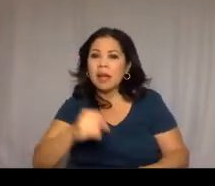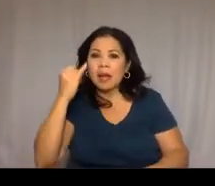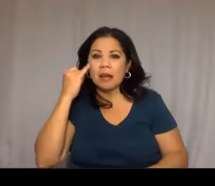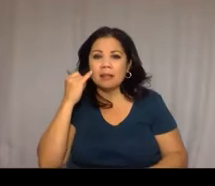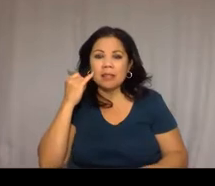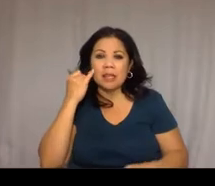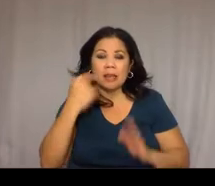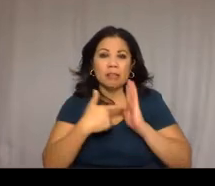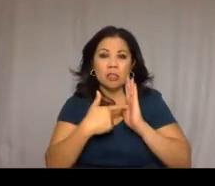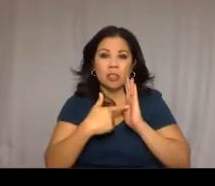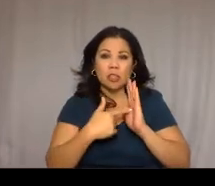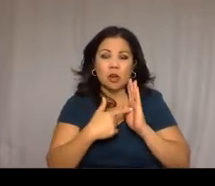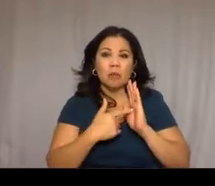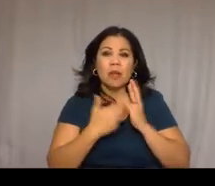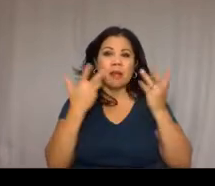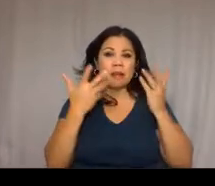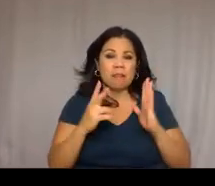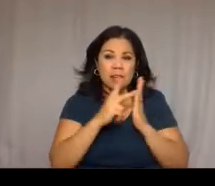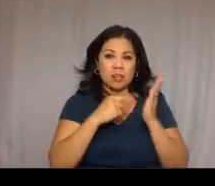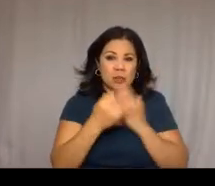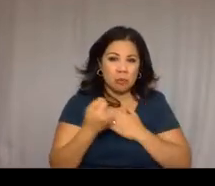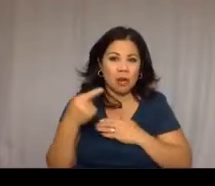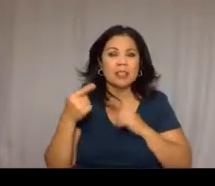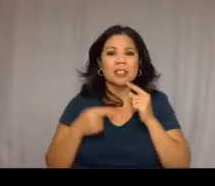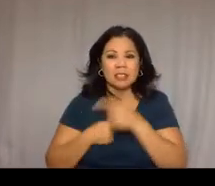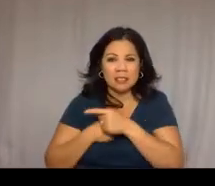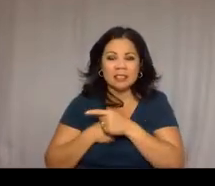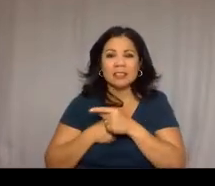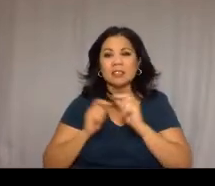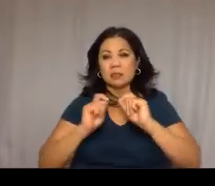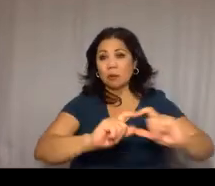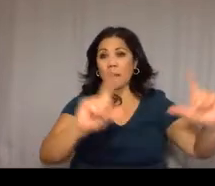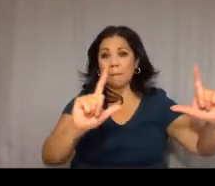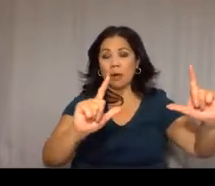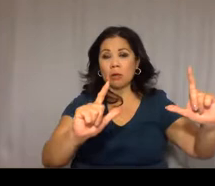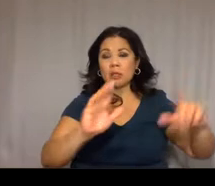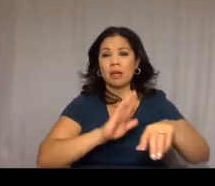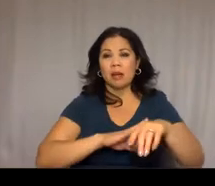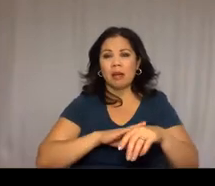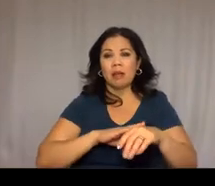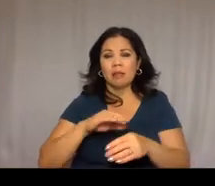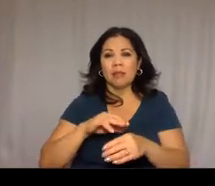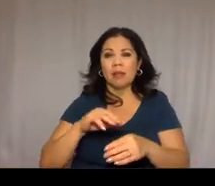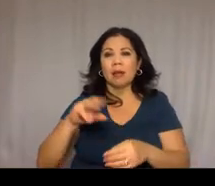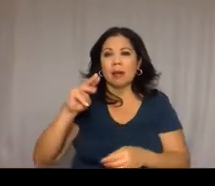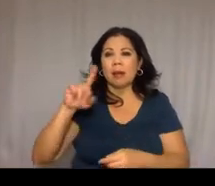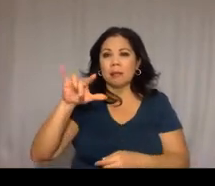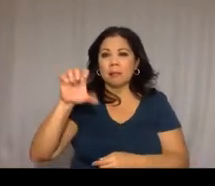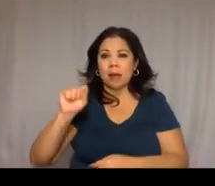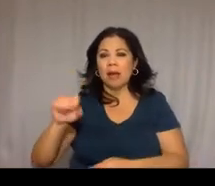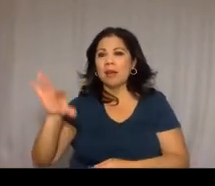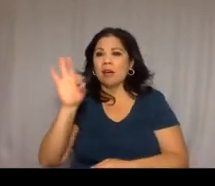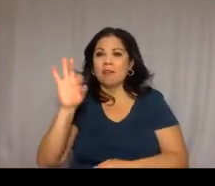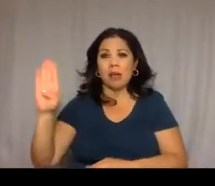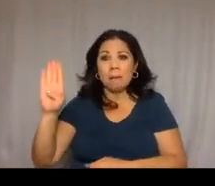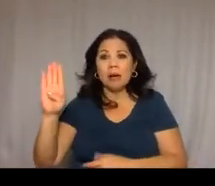see some finished versions of this project. So go ahead and post on the Miles Facebook page or on your classroom Facebook